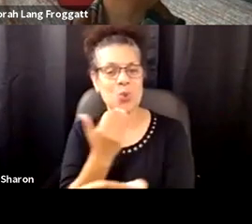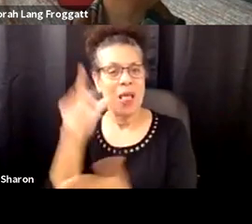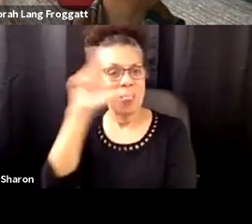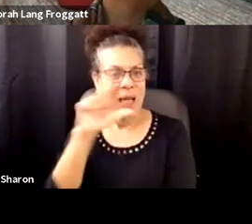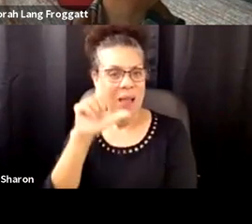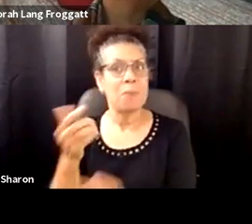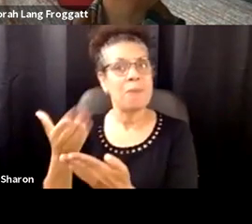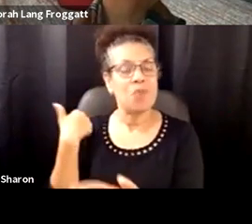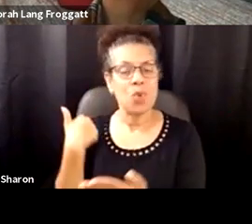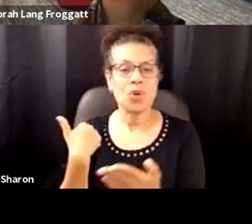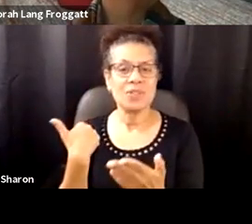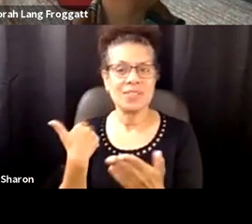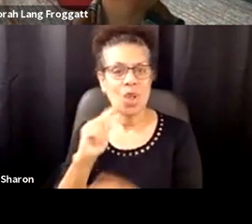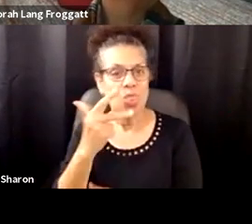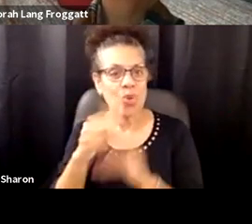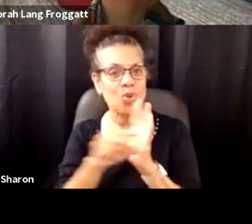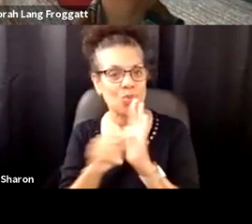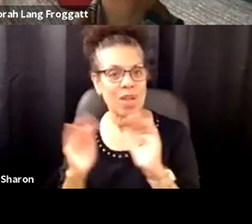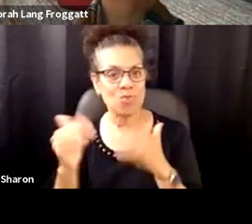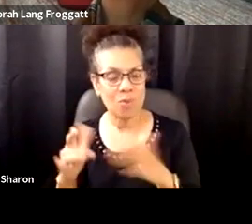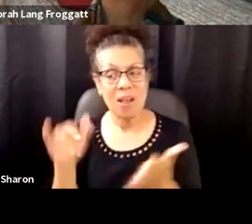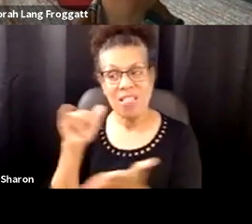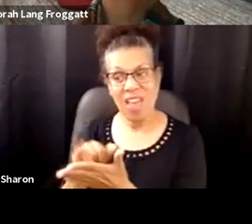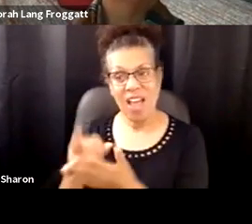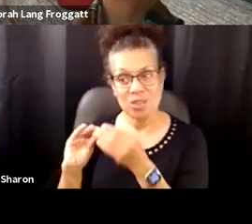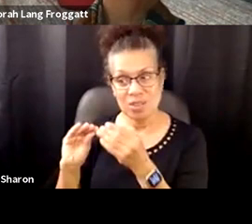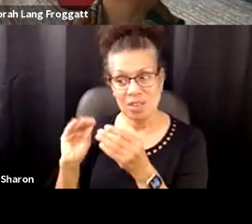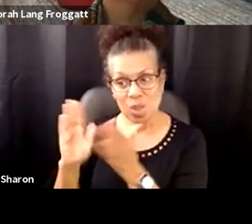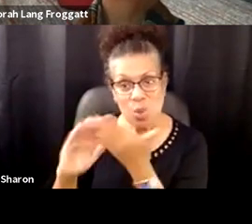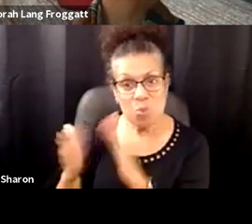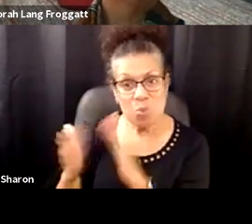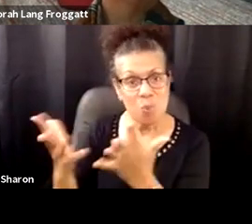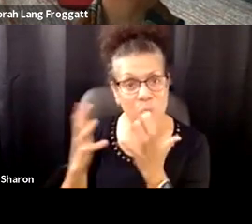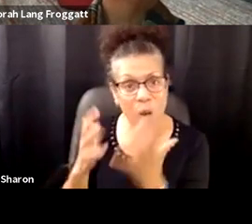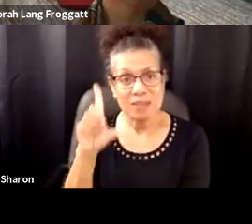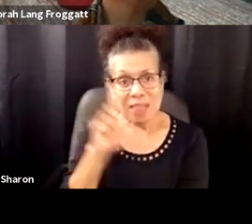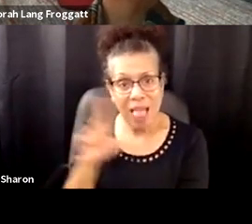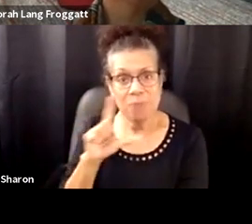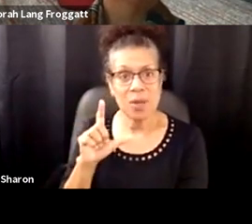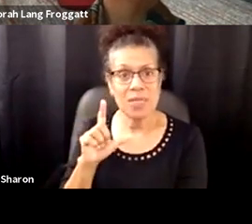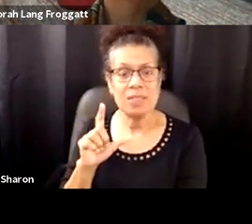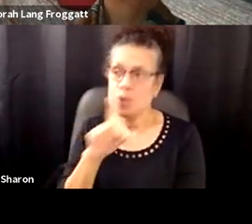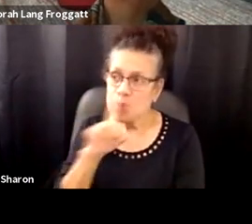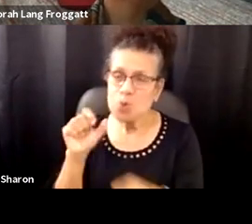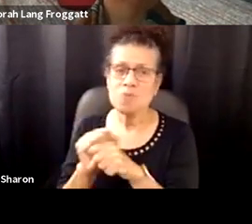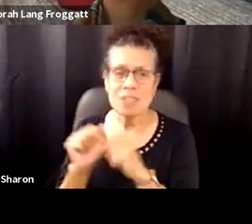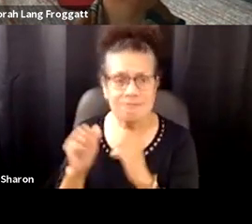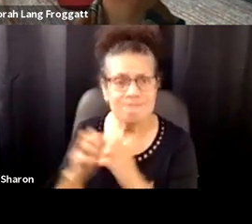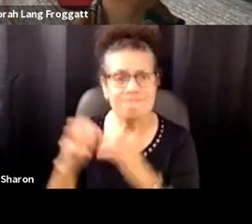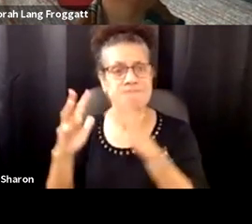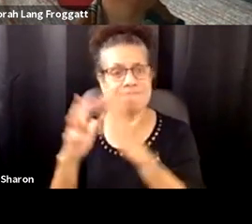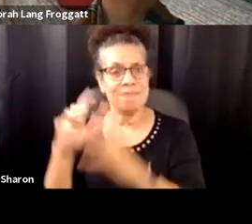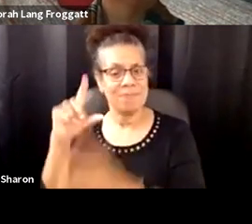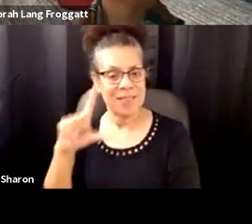mean so that's a community that was dedicated to try to make a library happen um and i